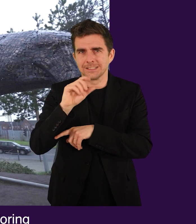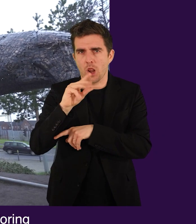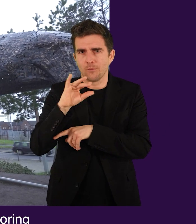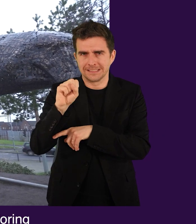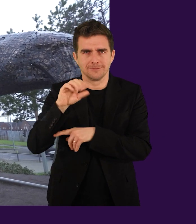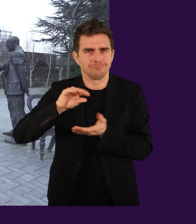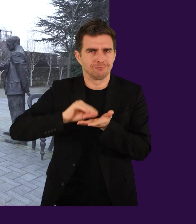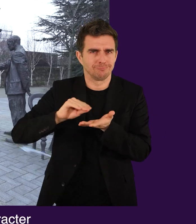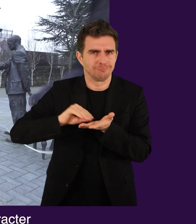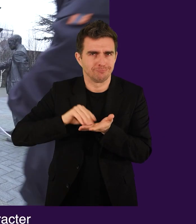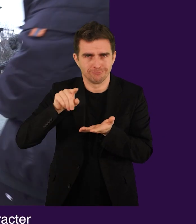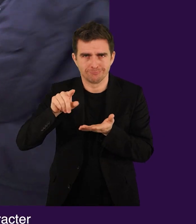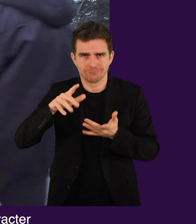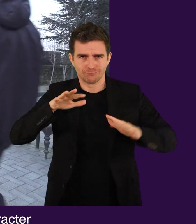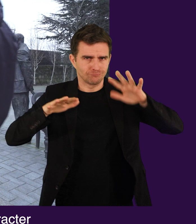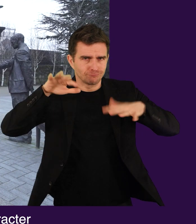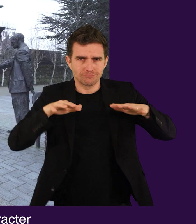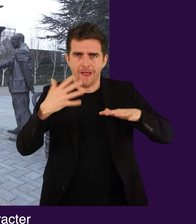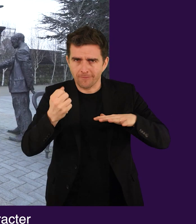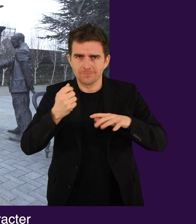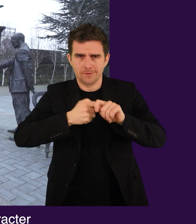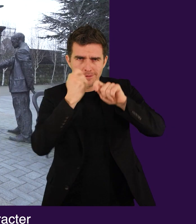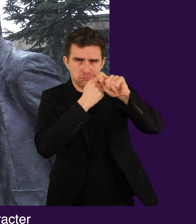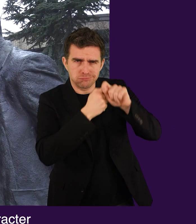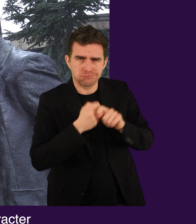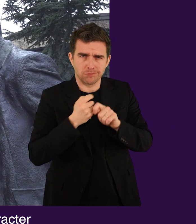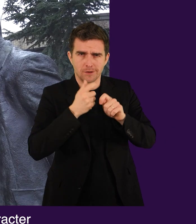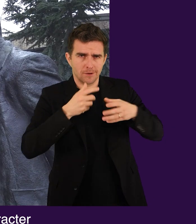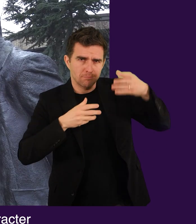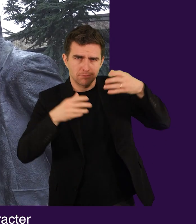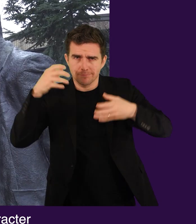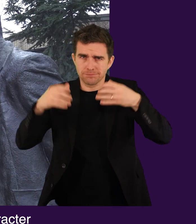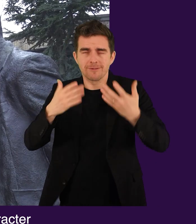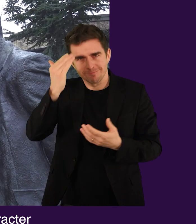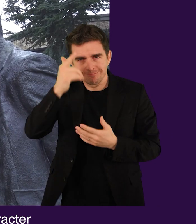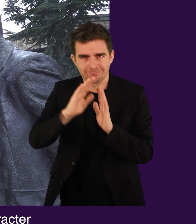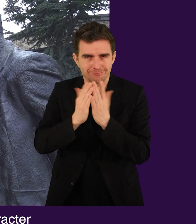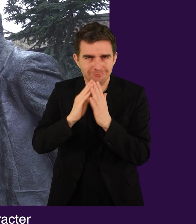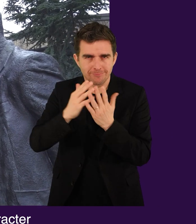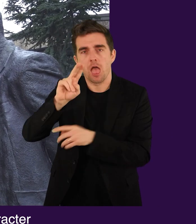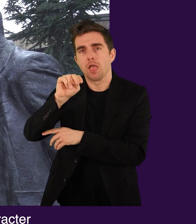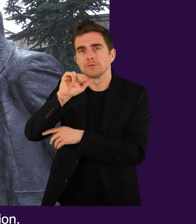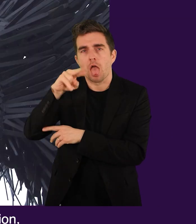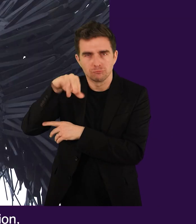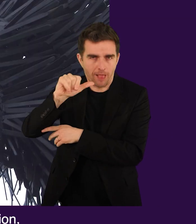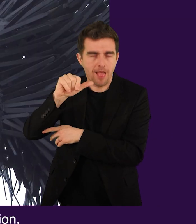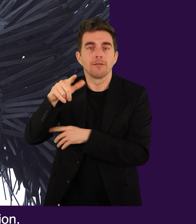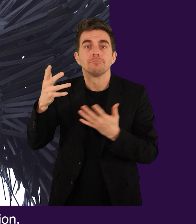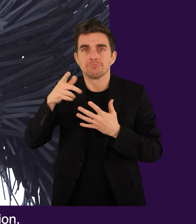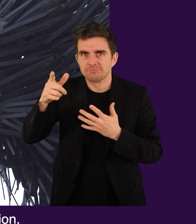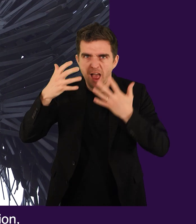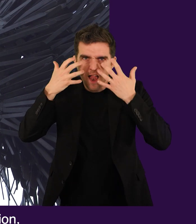East Belfast. Here you'll see several characters sculptured from the Narnia books.